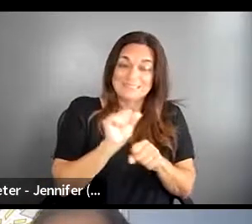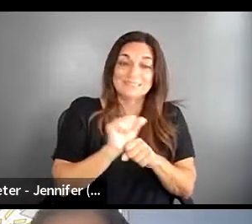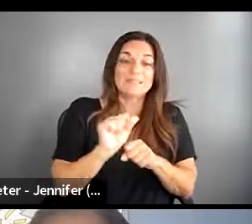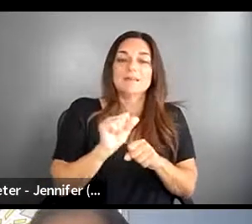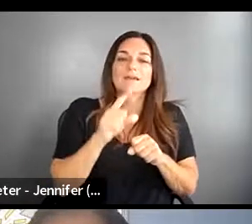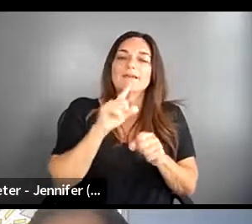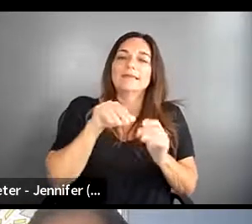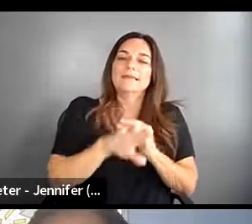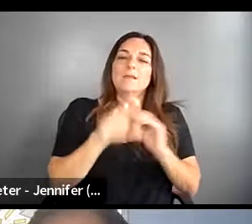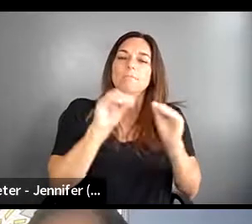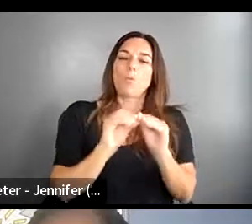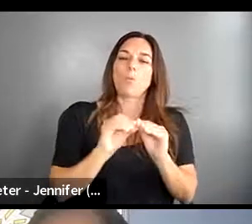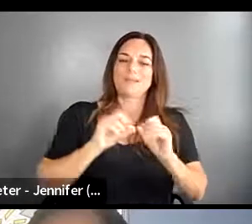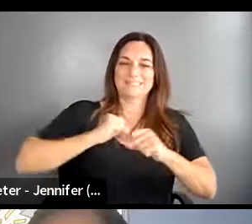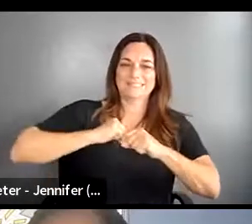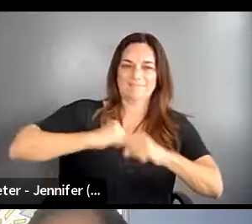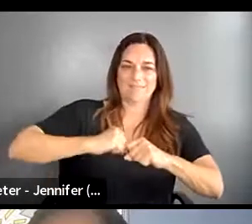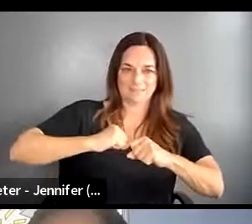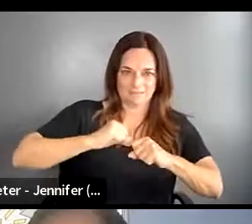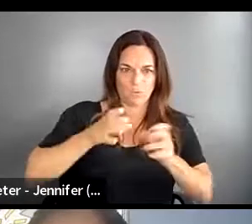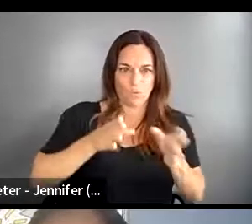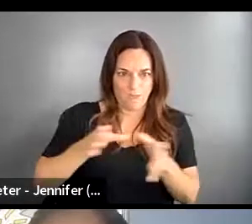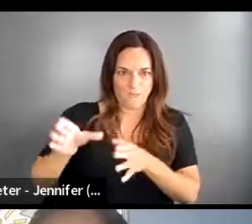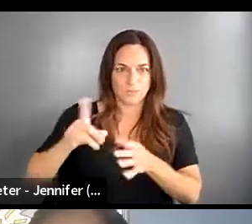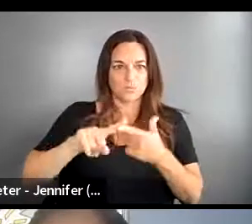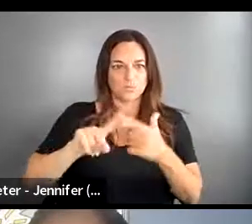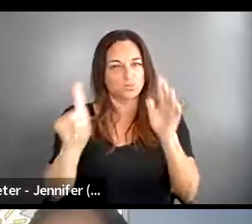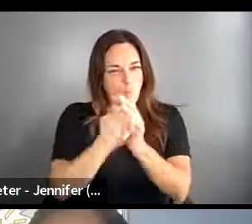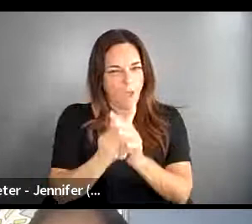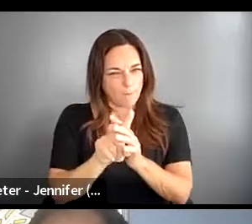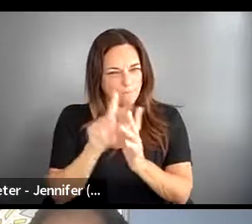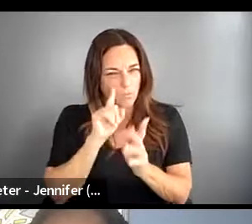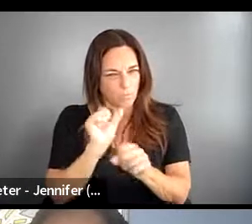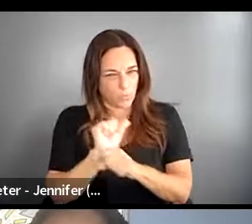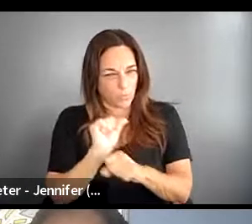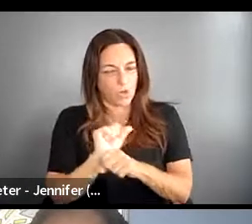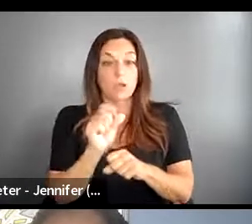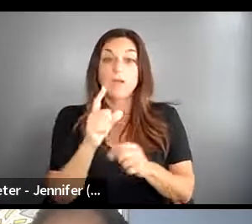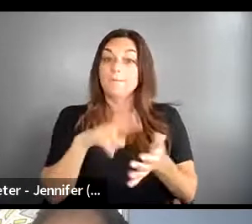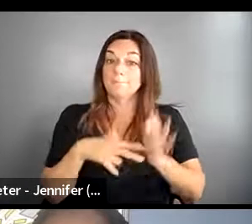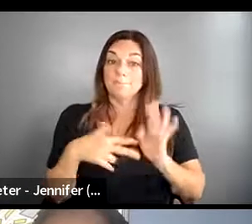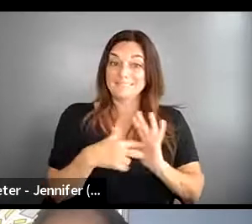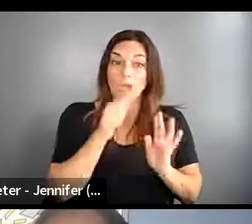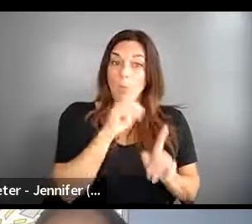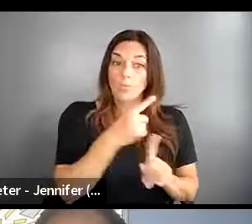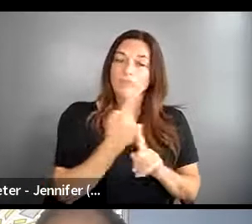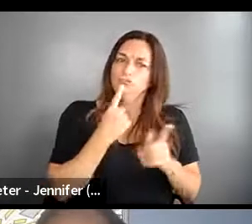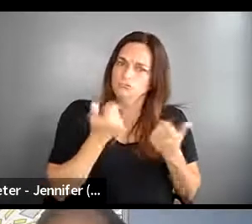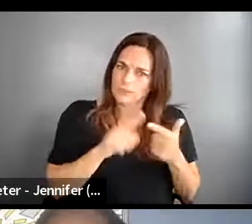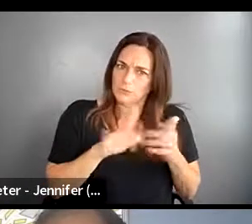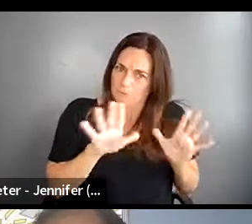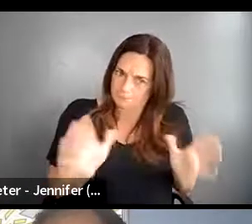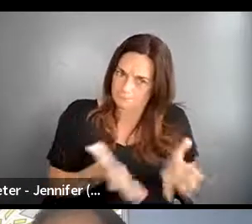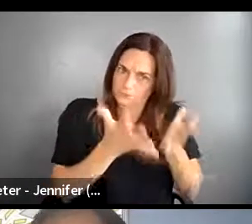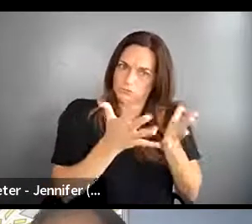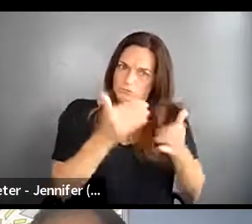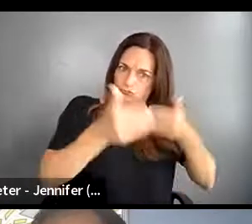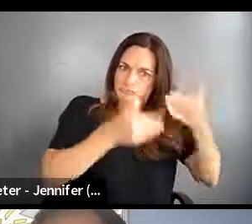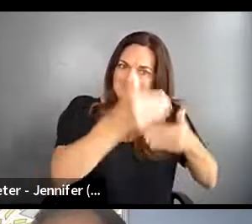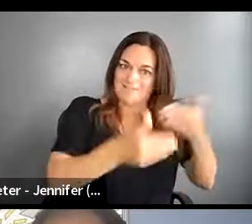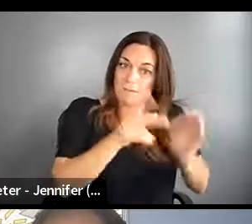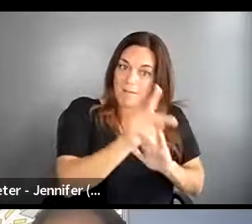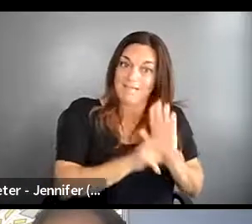more defensive way of showing up to the work, which means not only are we trying to push progressive policies, we're